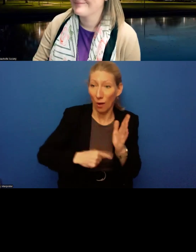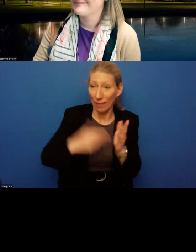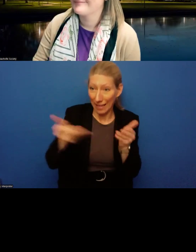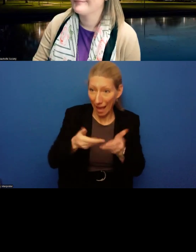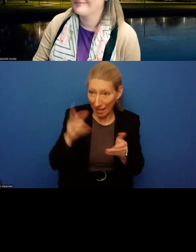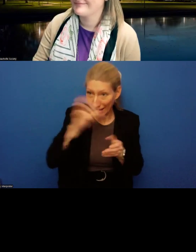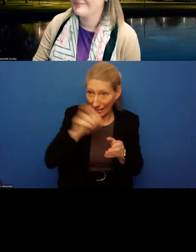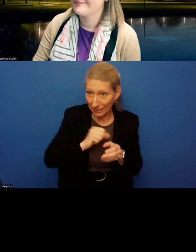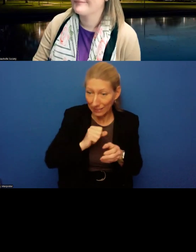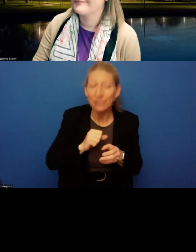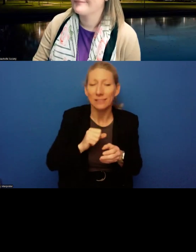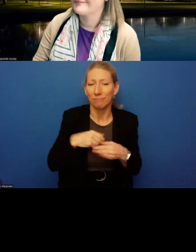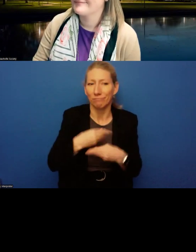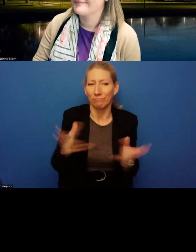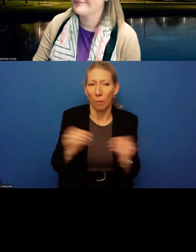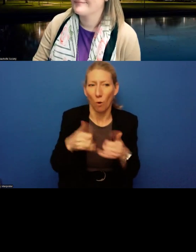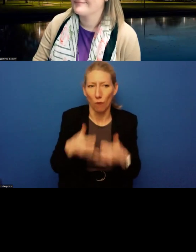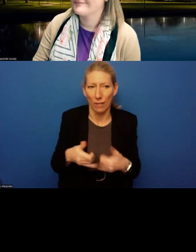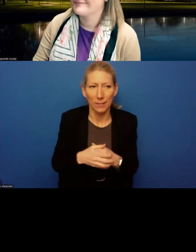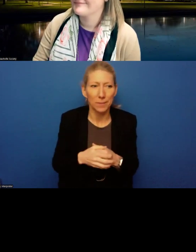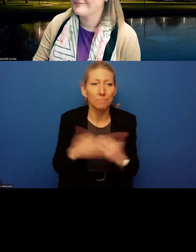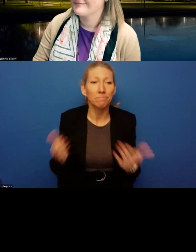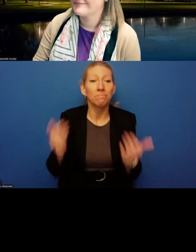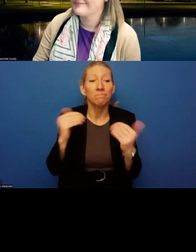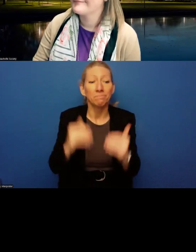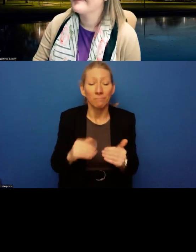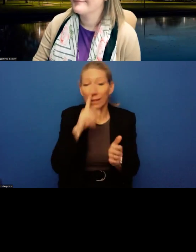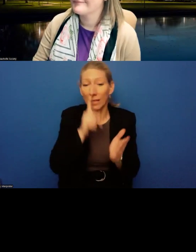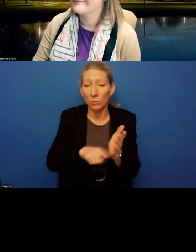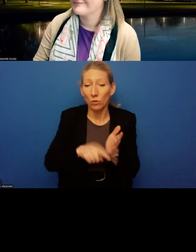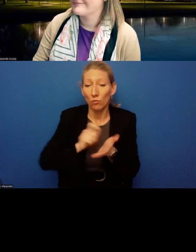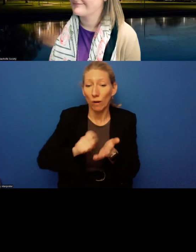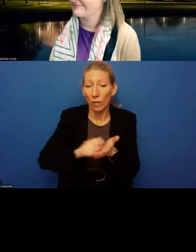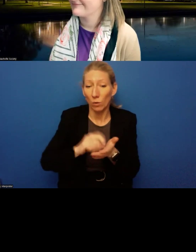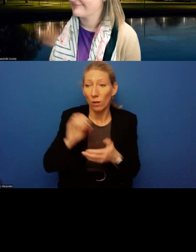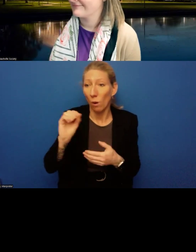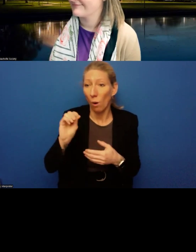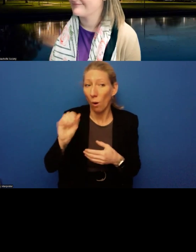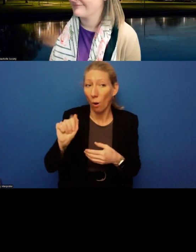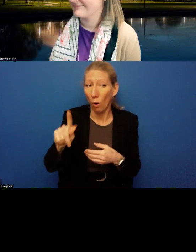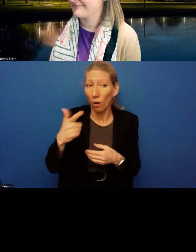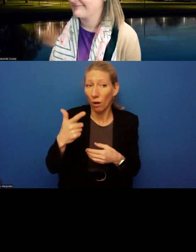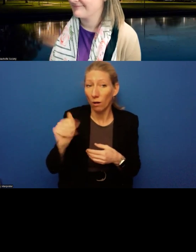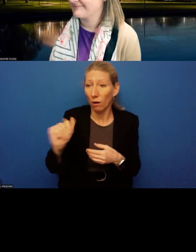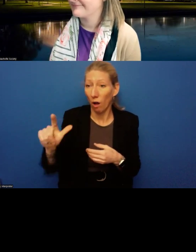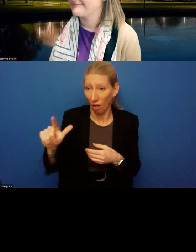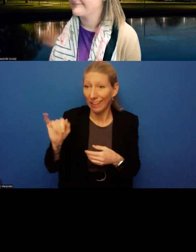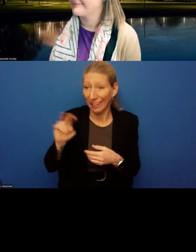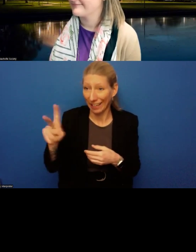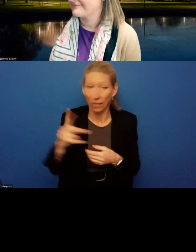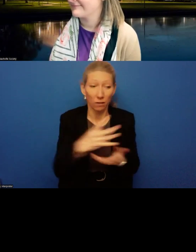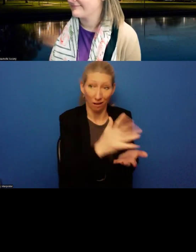prizes. At the next station, participants explored writing with oak gall ink, foraged and made in our own